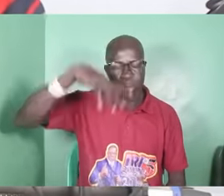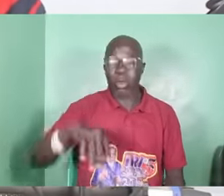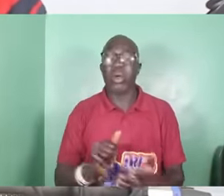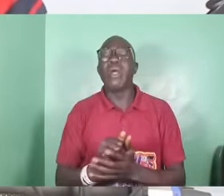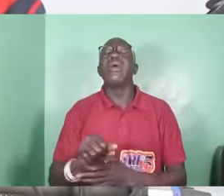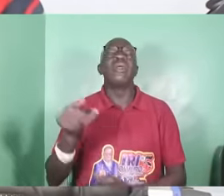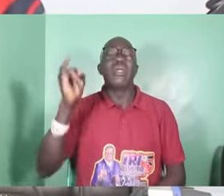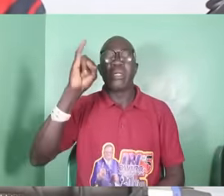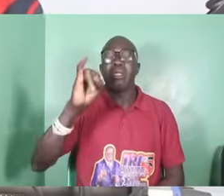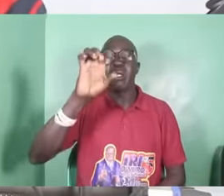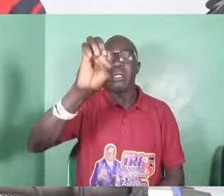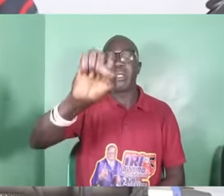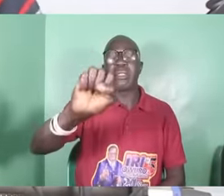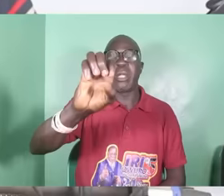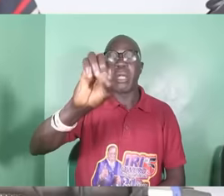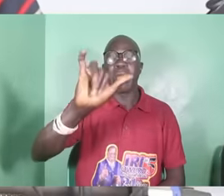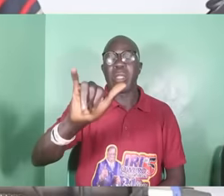God,